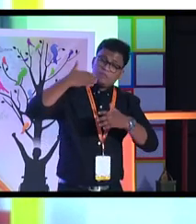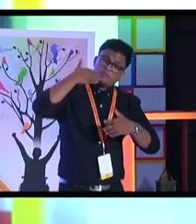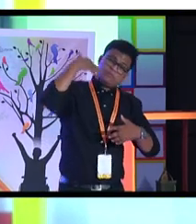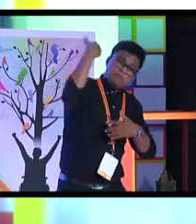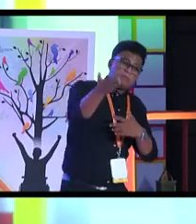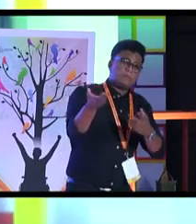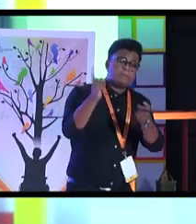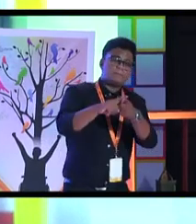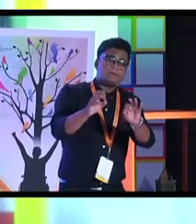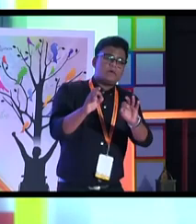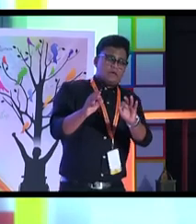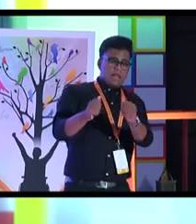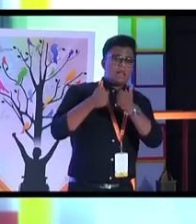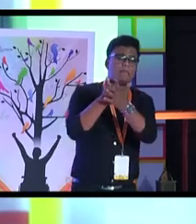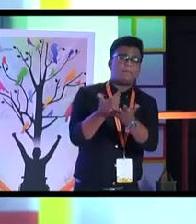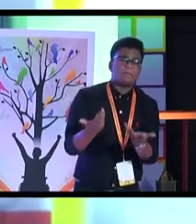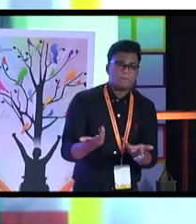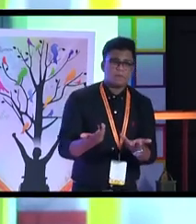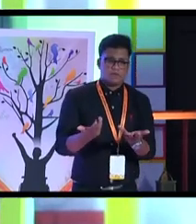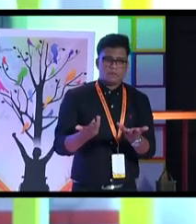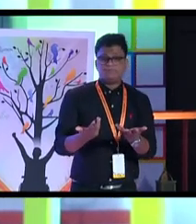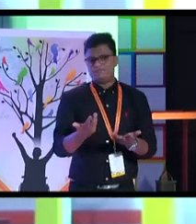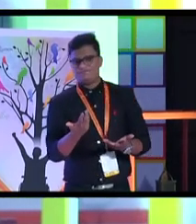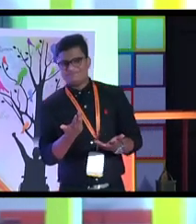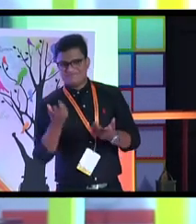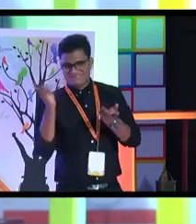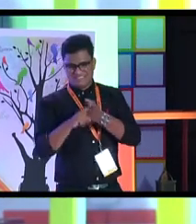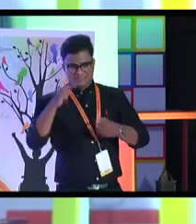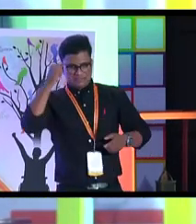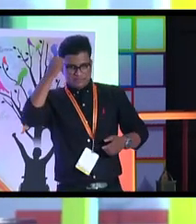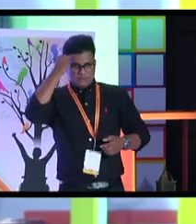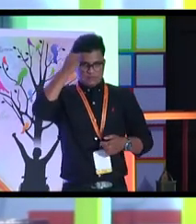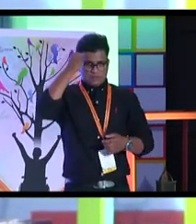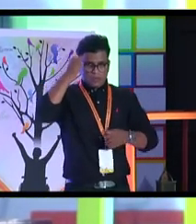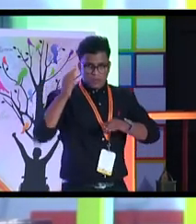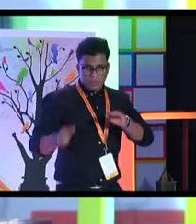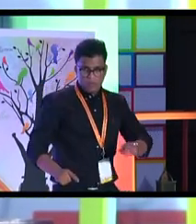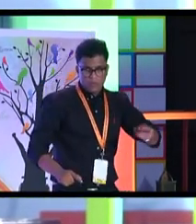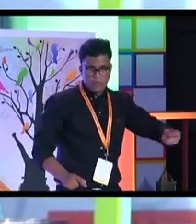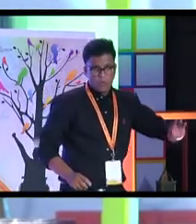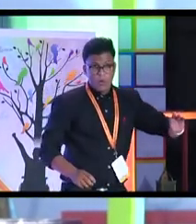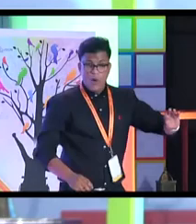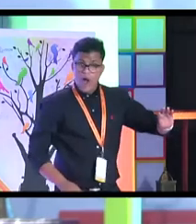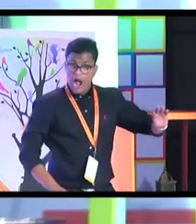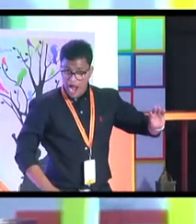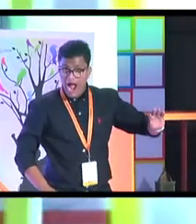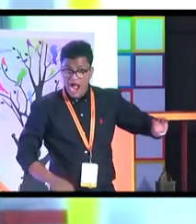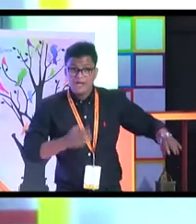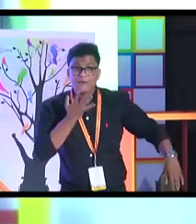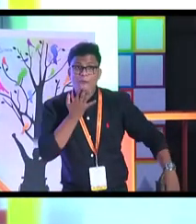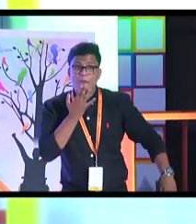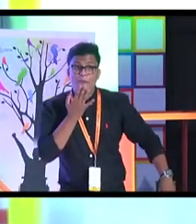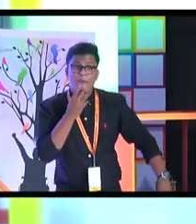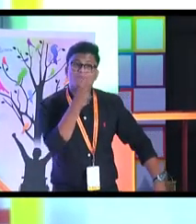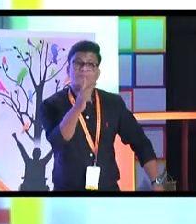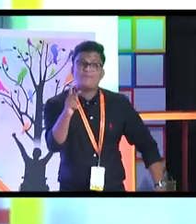And by chance, we figured that, you know, the kids are good with colors, good with art, and whether